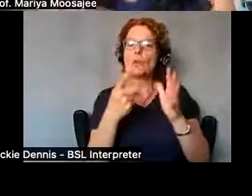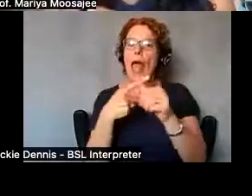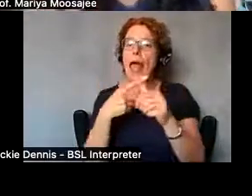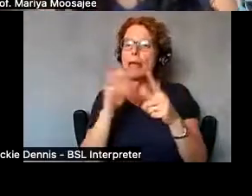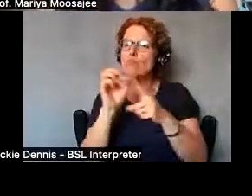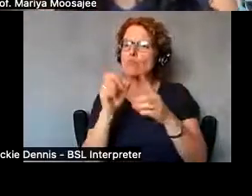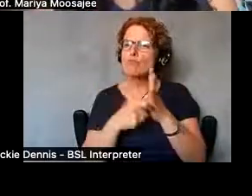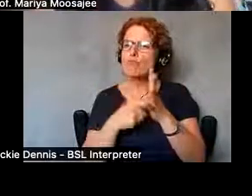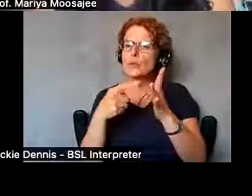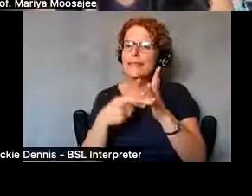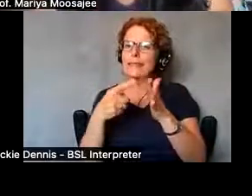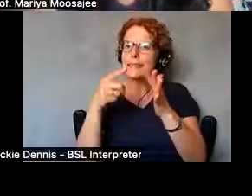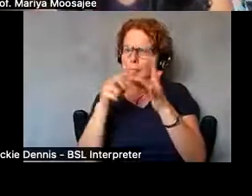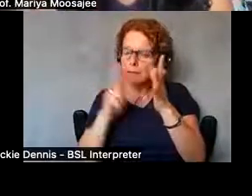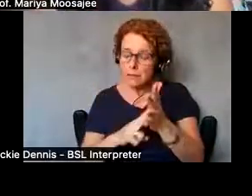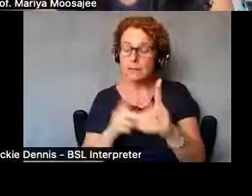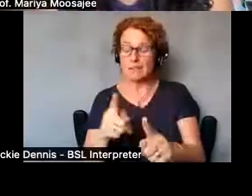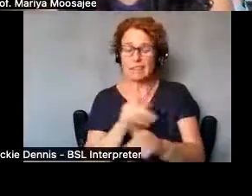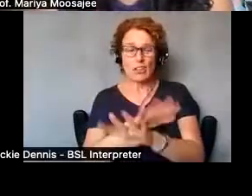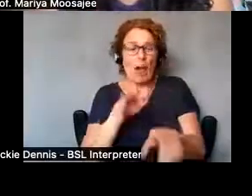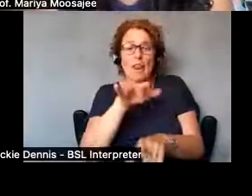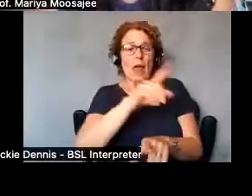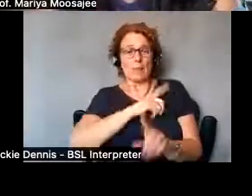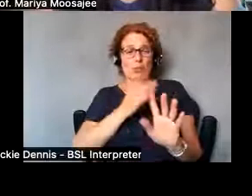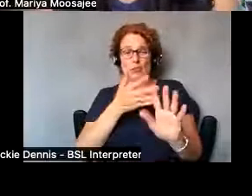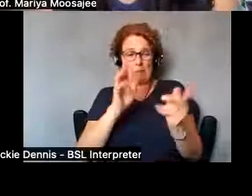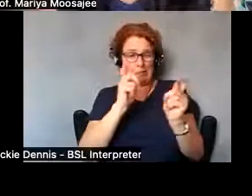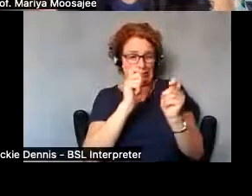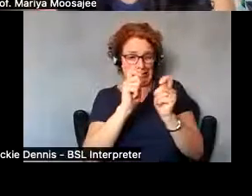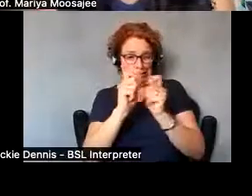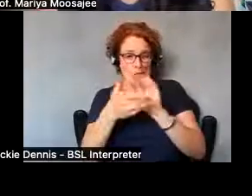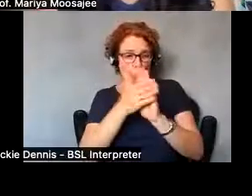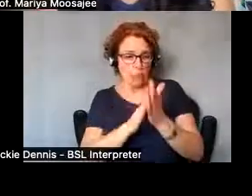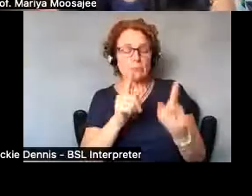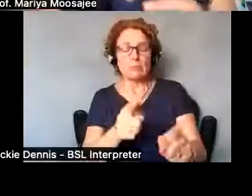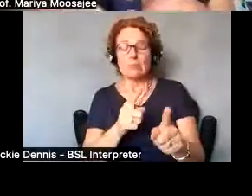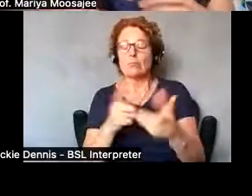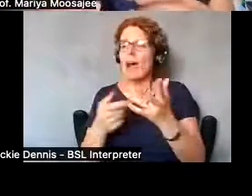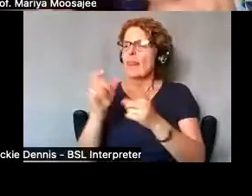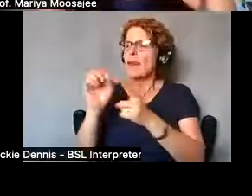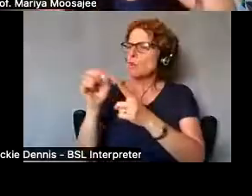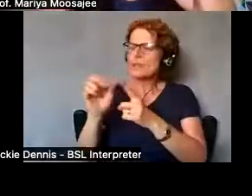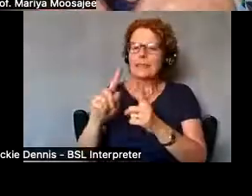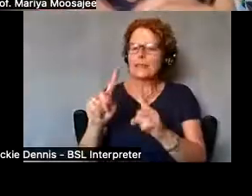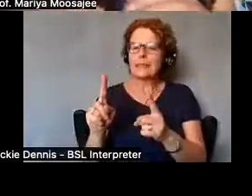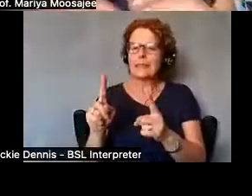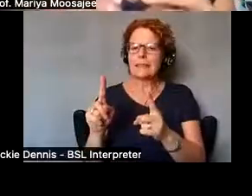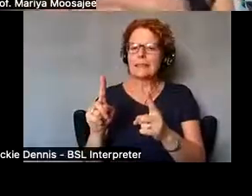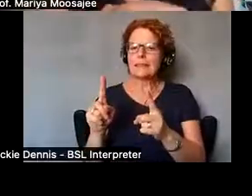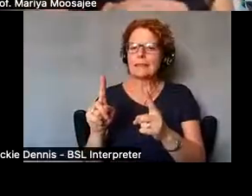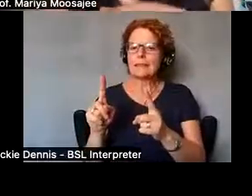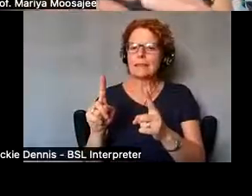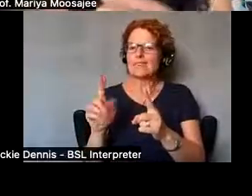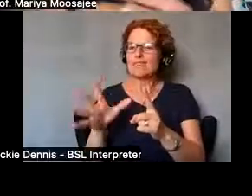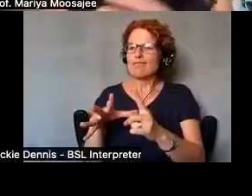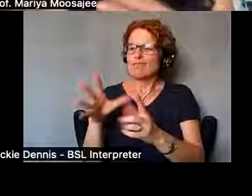if the USH2A protein isn't there because of a mutation, then these other proteins do not localize to the